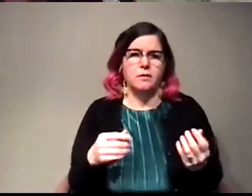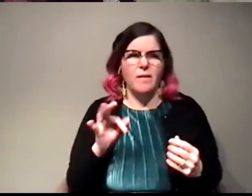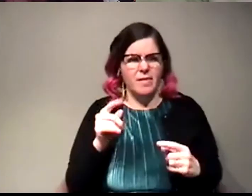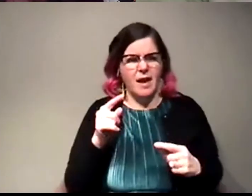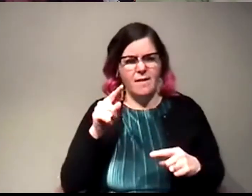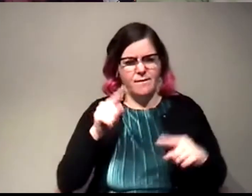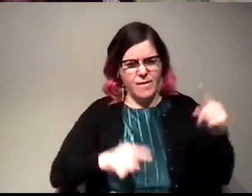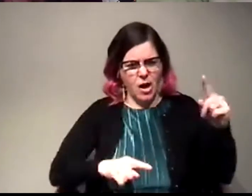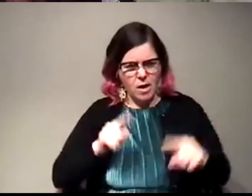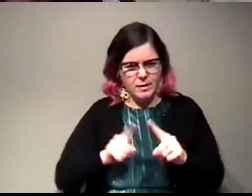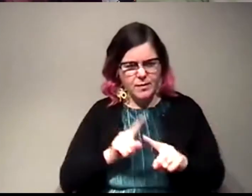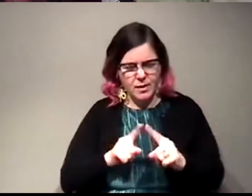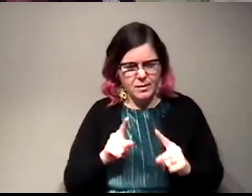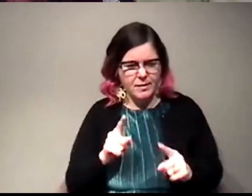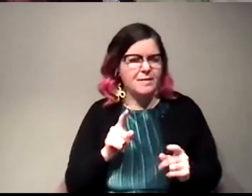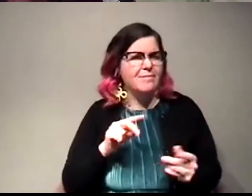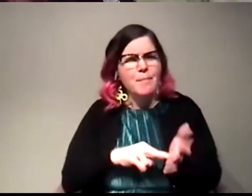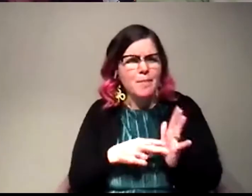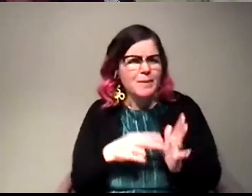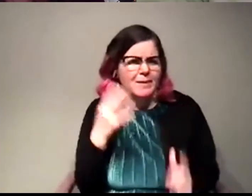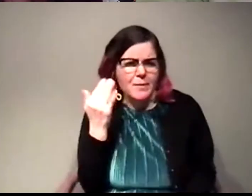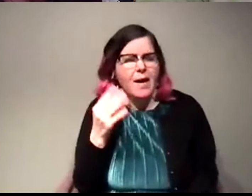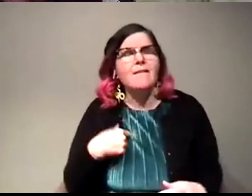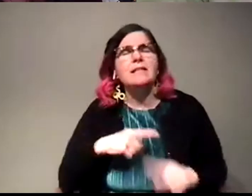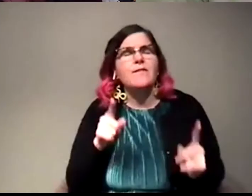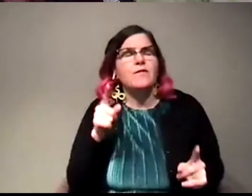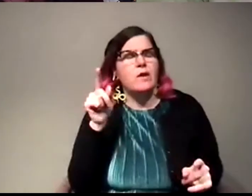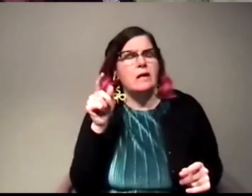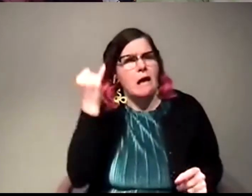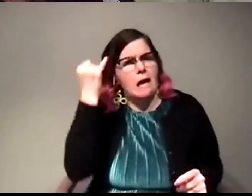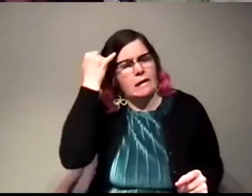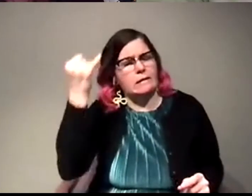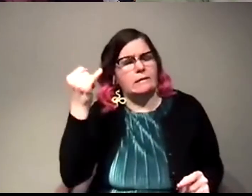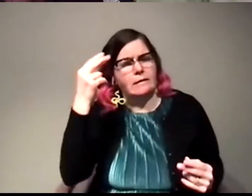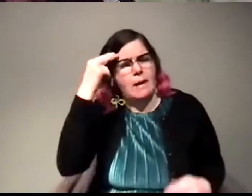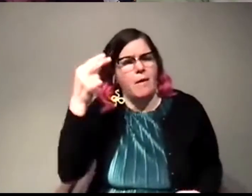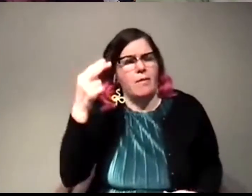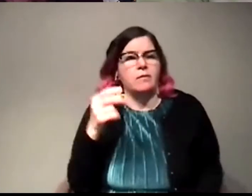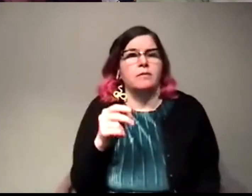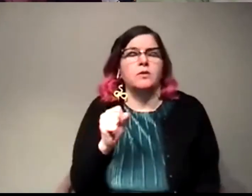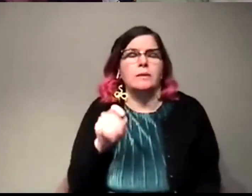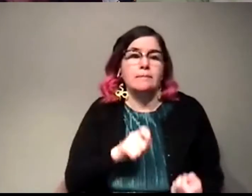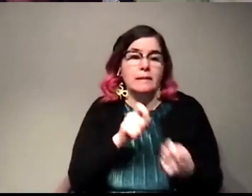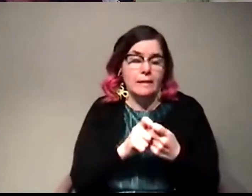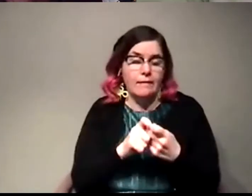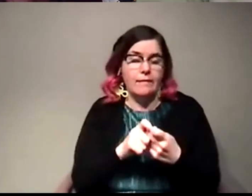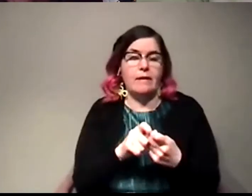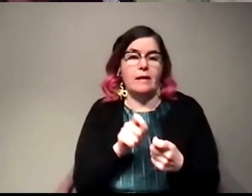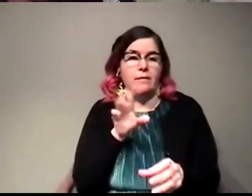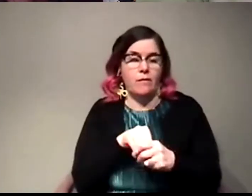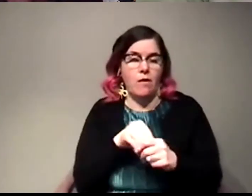few different hypotheses or ideas about why this may be. So we're basically trying to figure out the specific dynamics that drive this